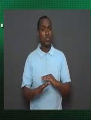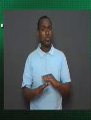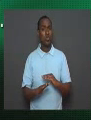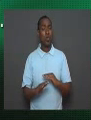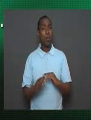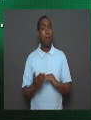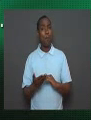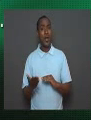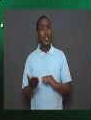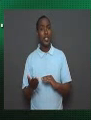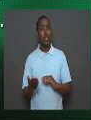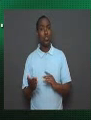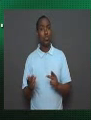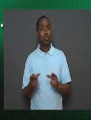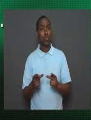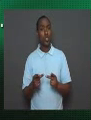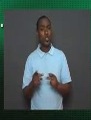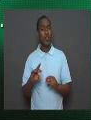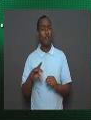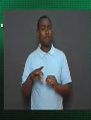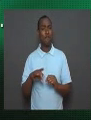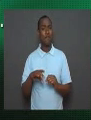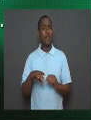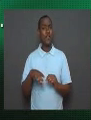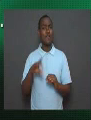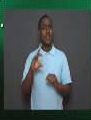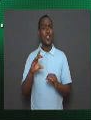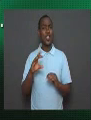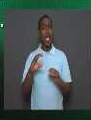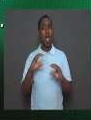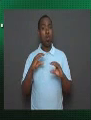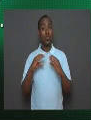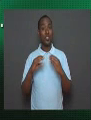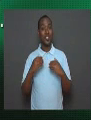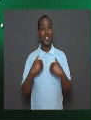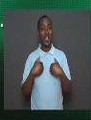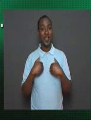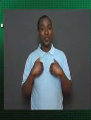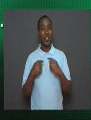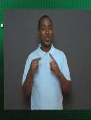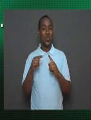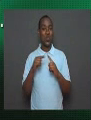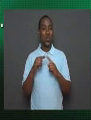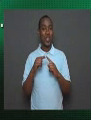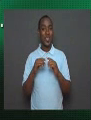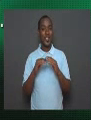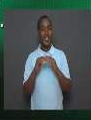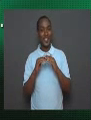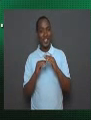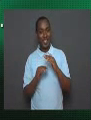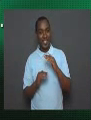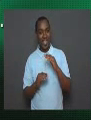particles from places that have a higher concentration of particles to areas of